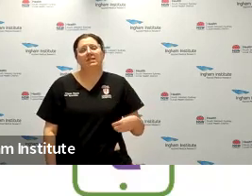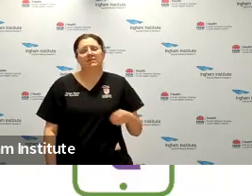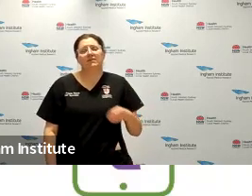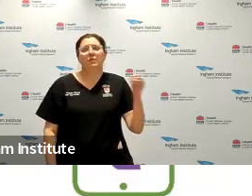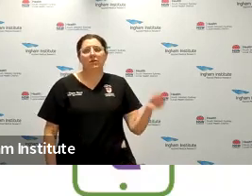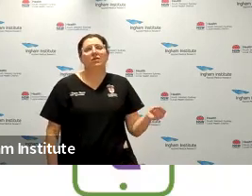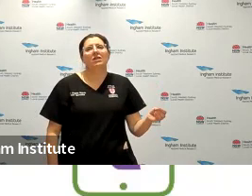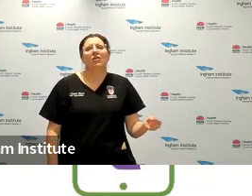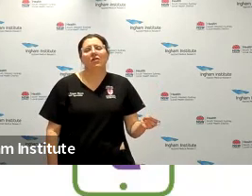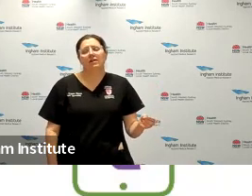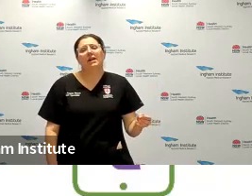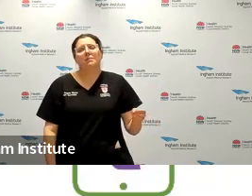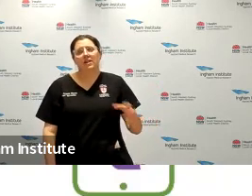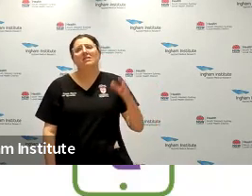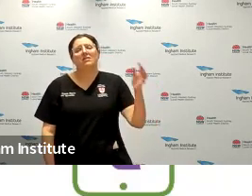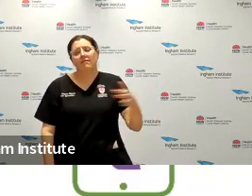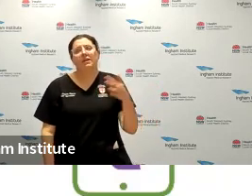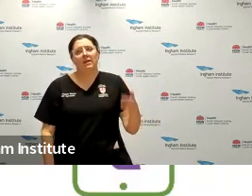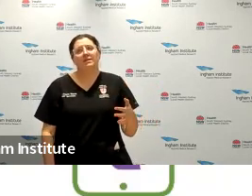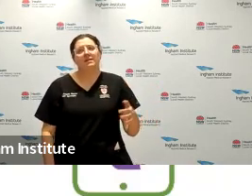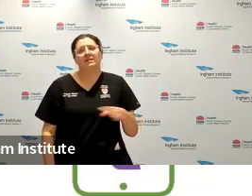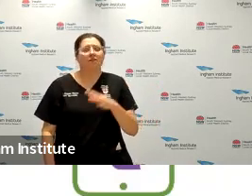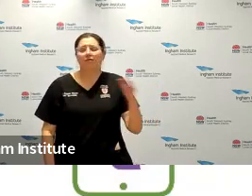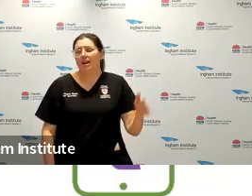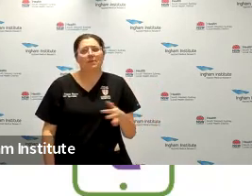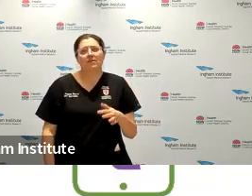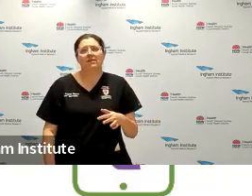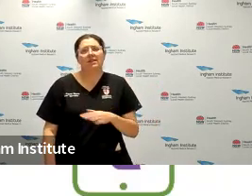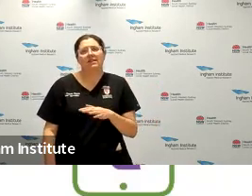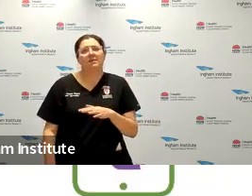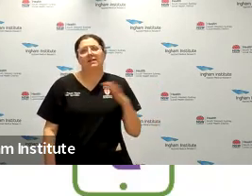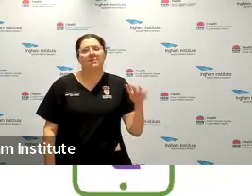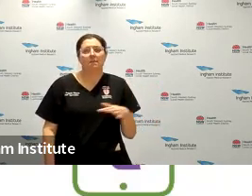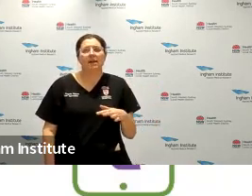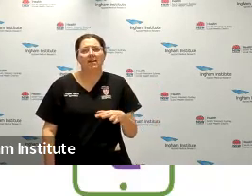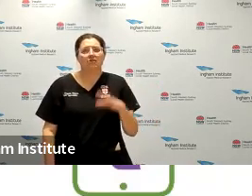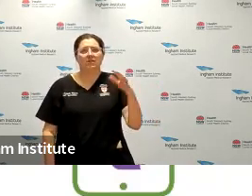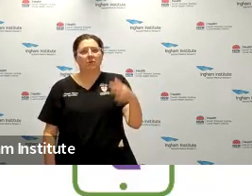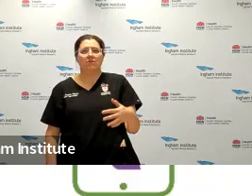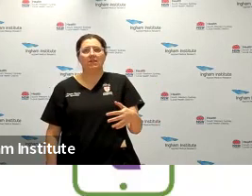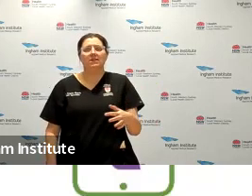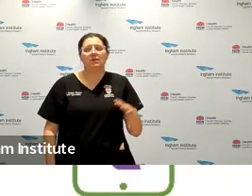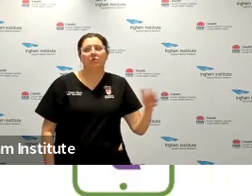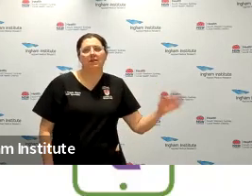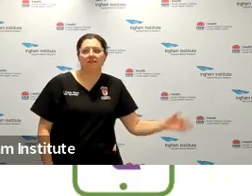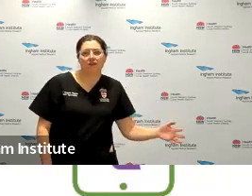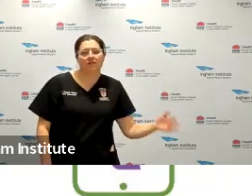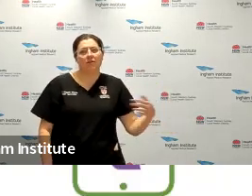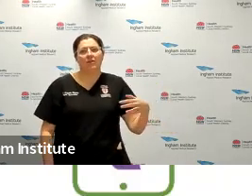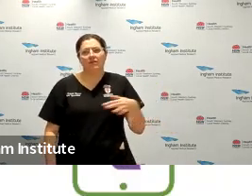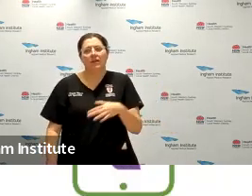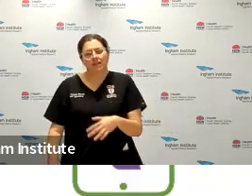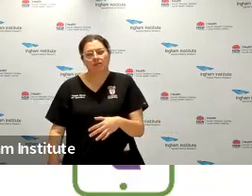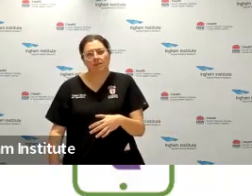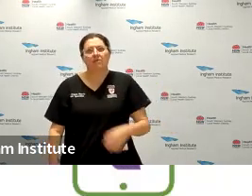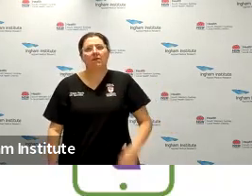opportunity to identify women earlier on because of the complexities of what happens on a day-to-day basis, competing interests when you're assessing a woman, the phone's